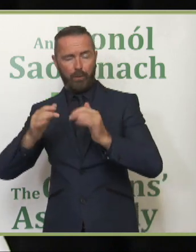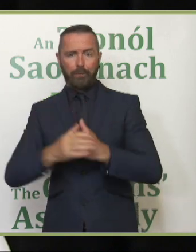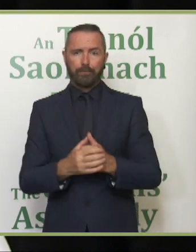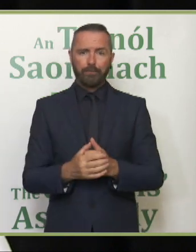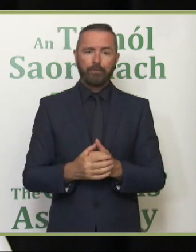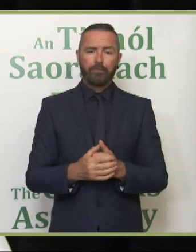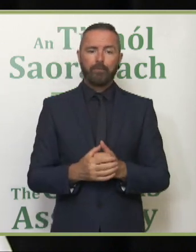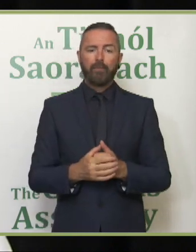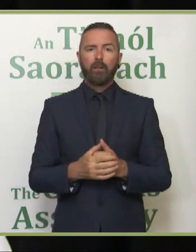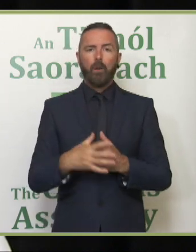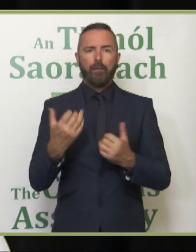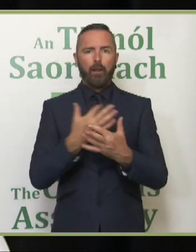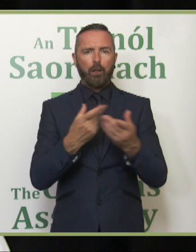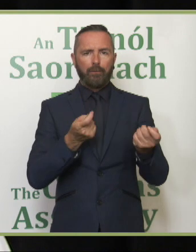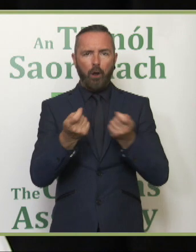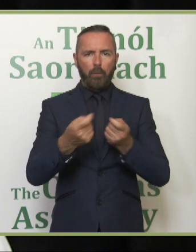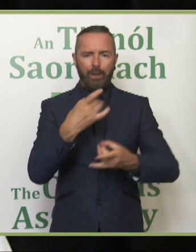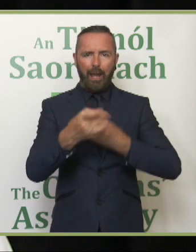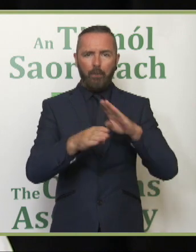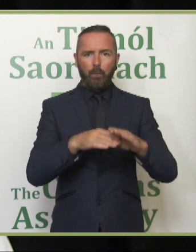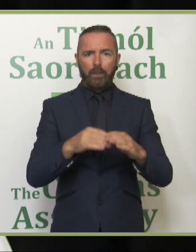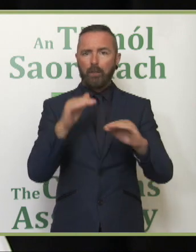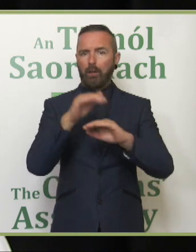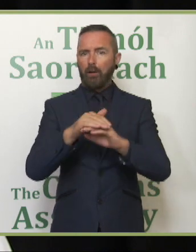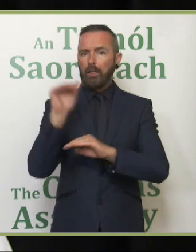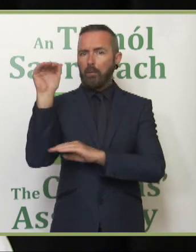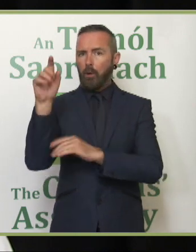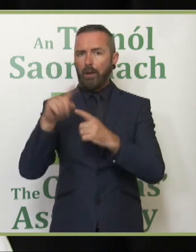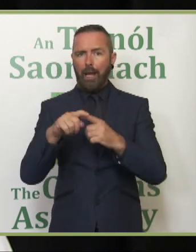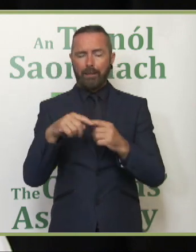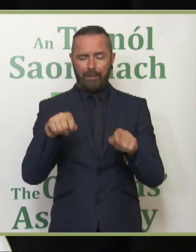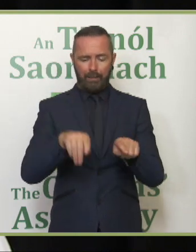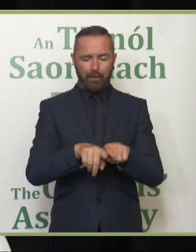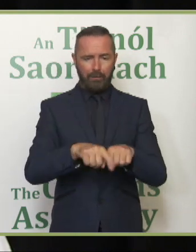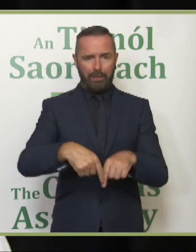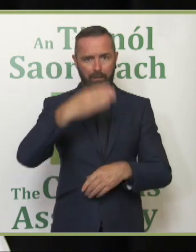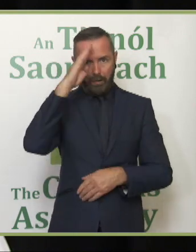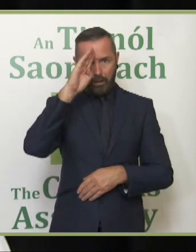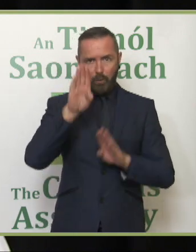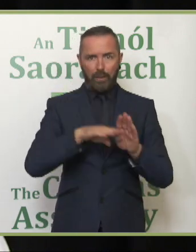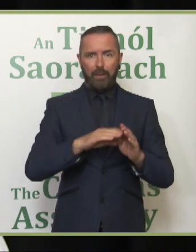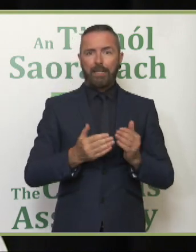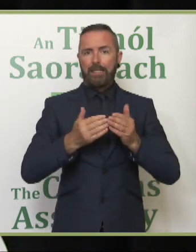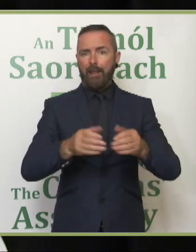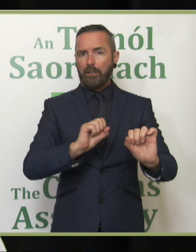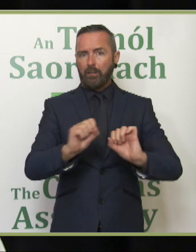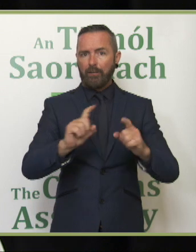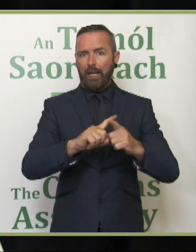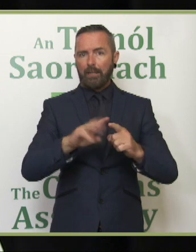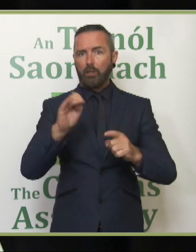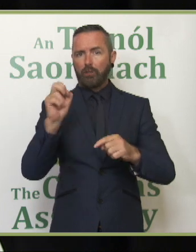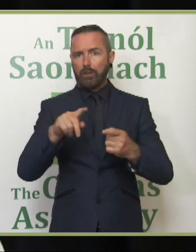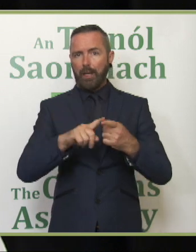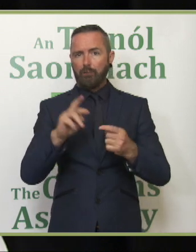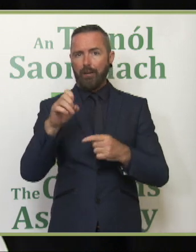colleagues abroad, as well as with our partners here in Ireland, the Naval Services, Customs and Revenue. We now also have a network of Garda officers